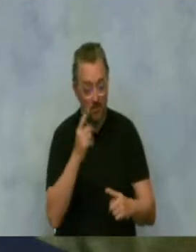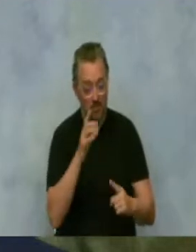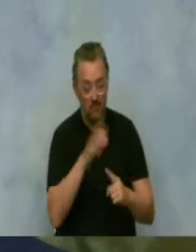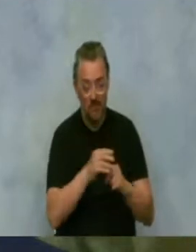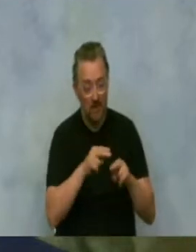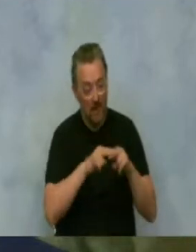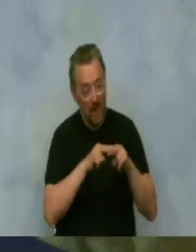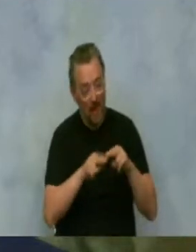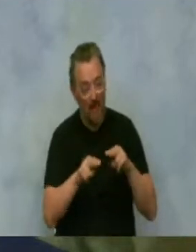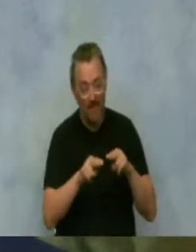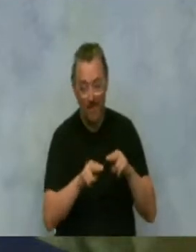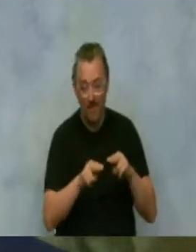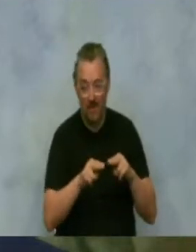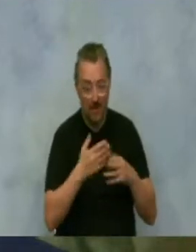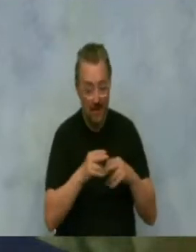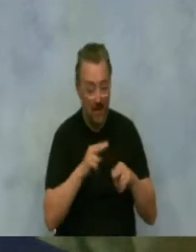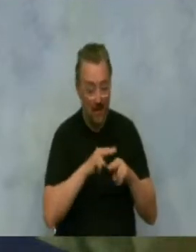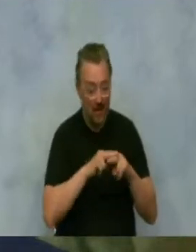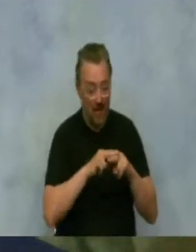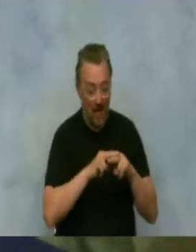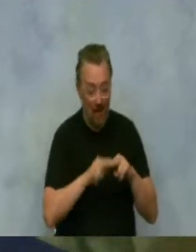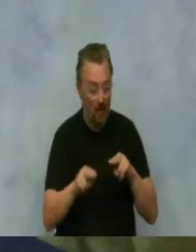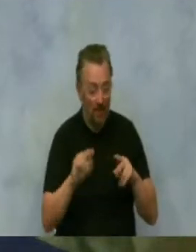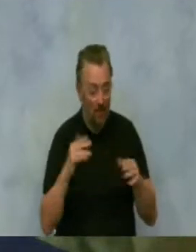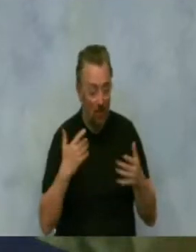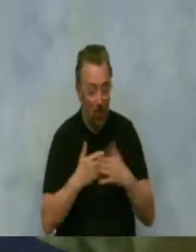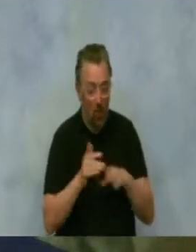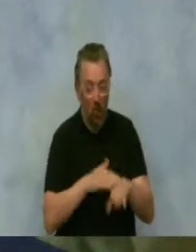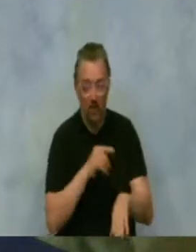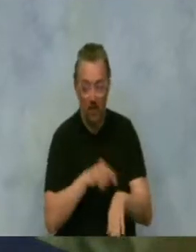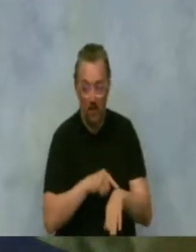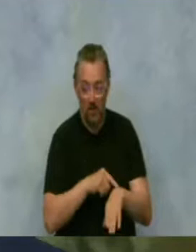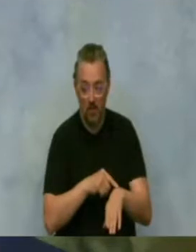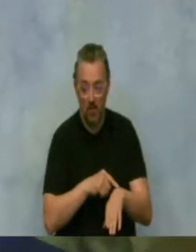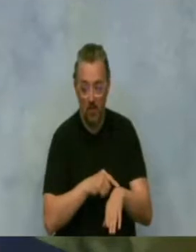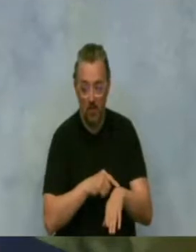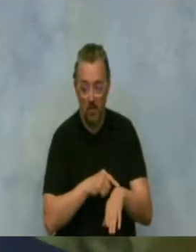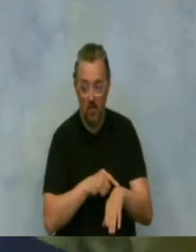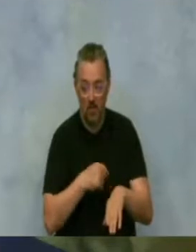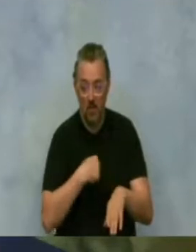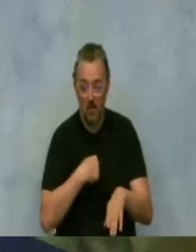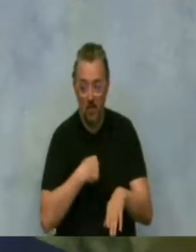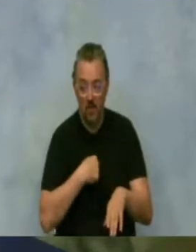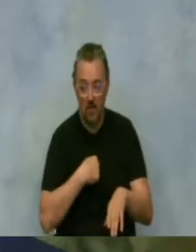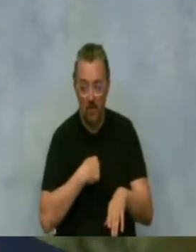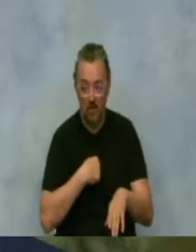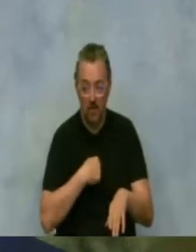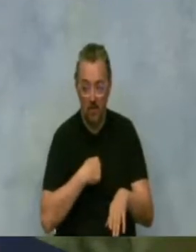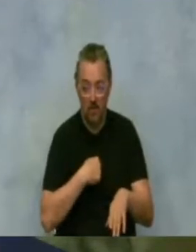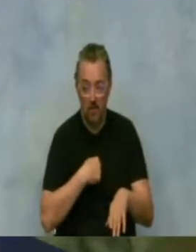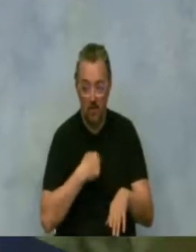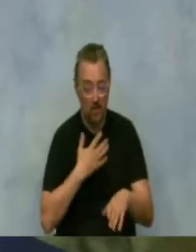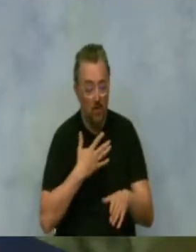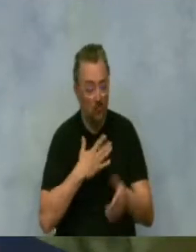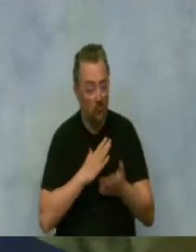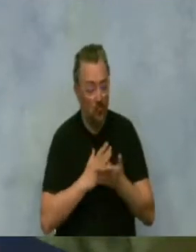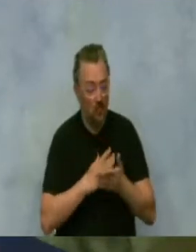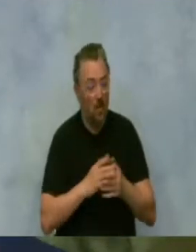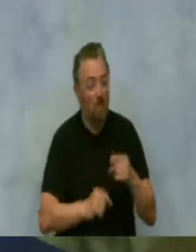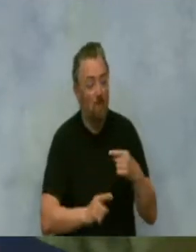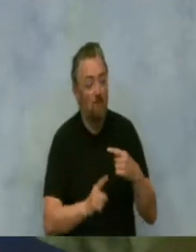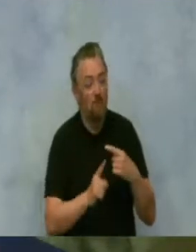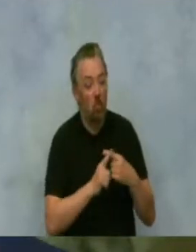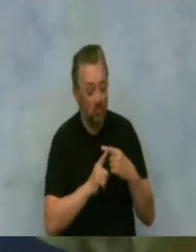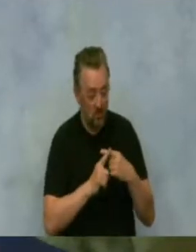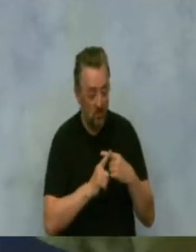empty property that's been empty for some time. So I would just it's a really positive move for